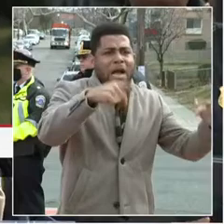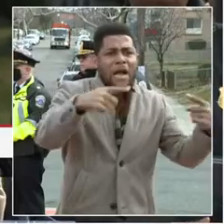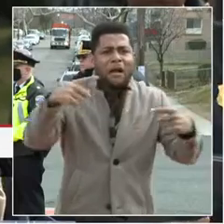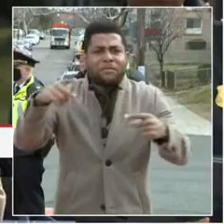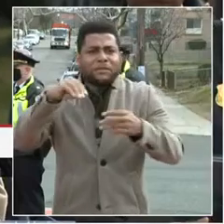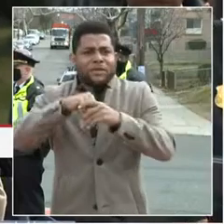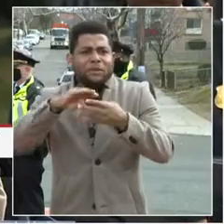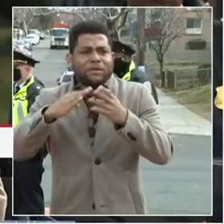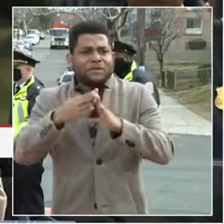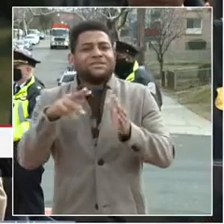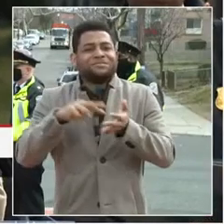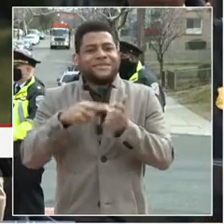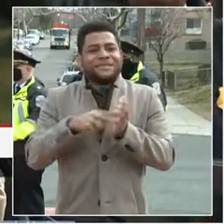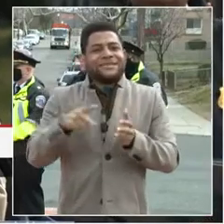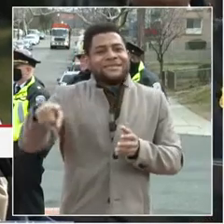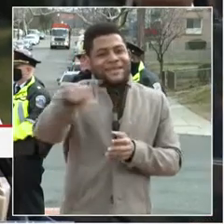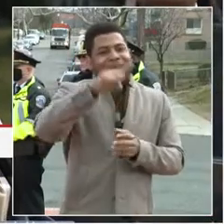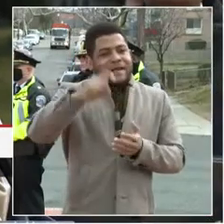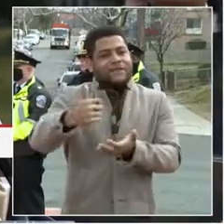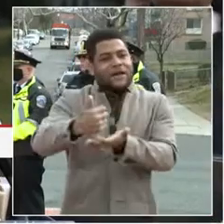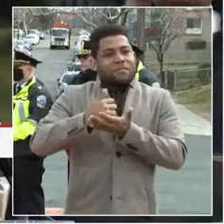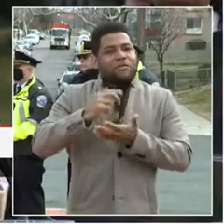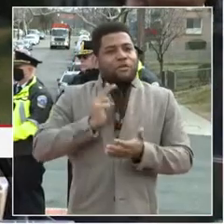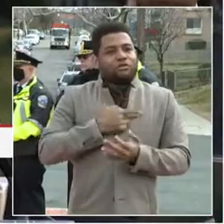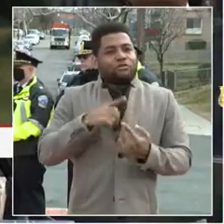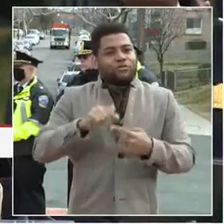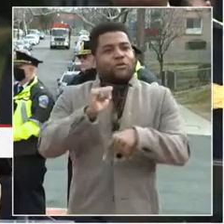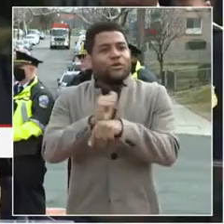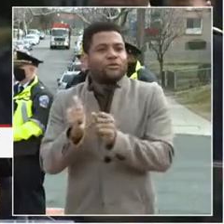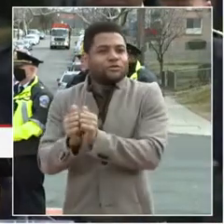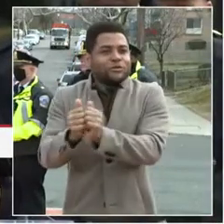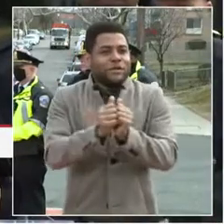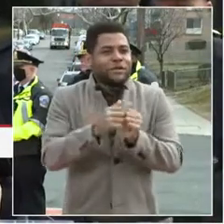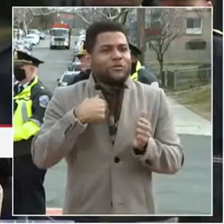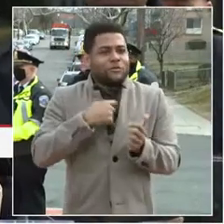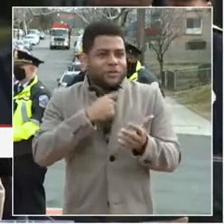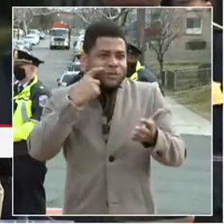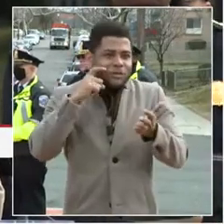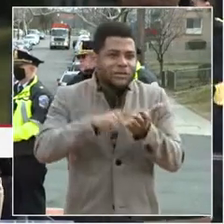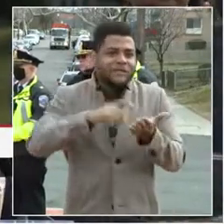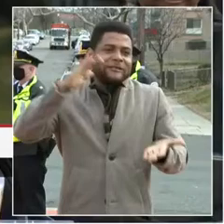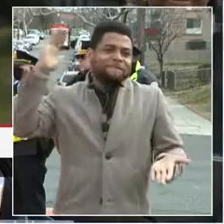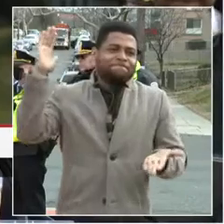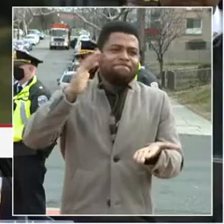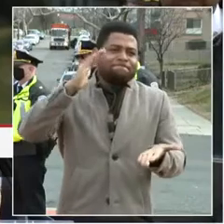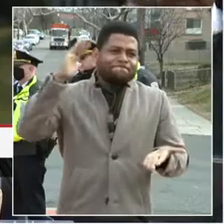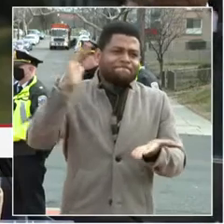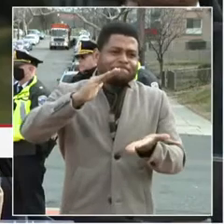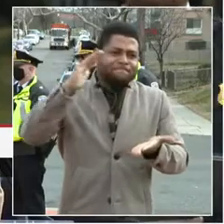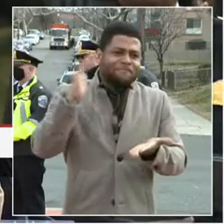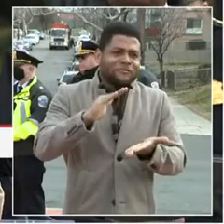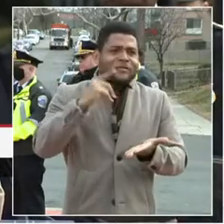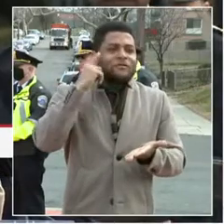ally in making sure that we have the trend that we want to see in 2022.